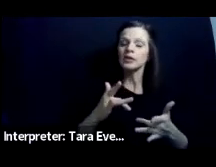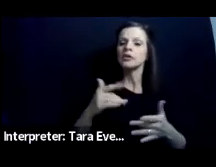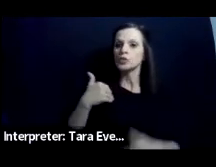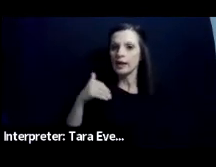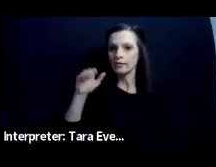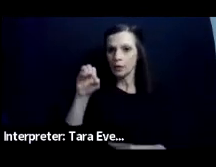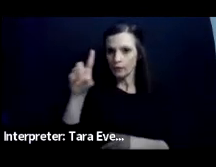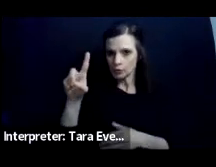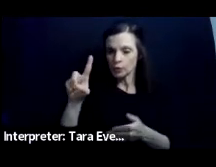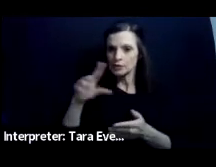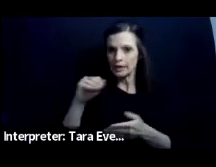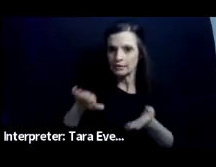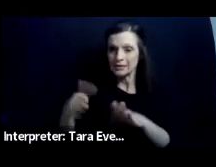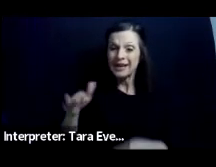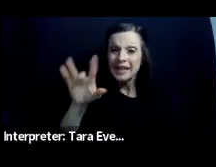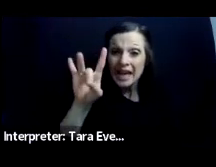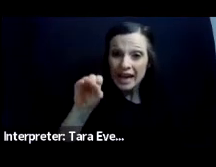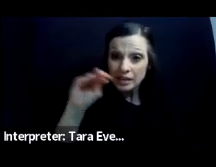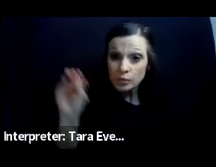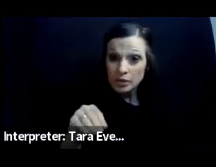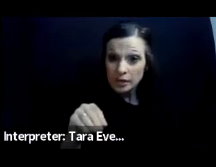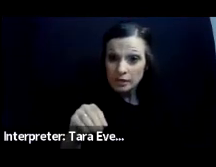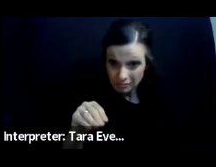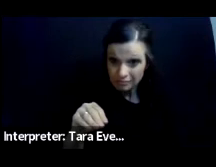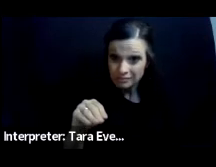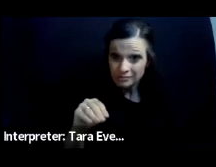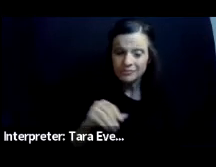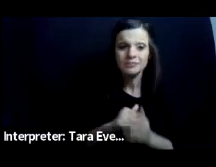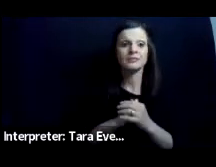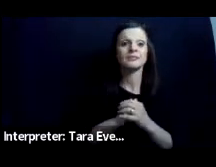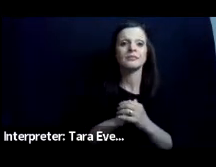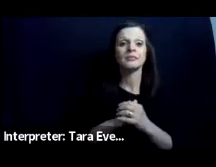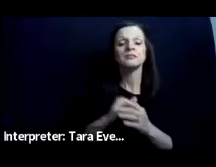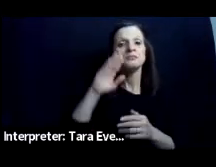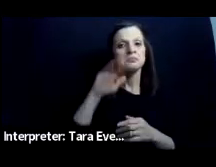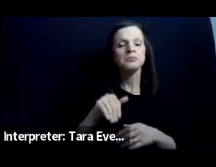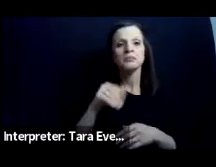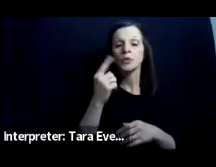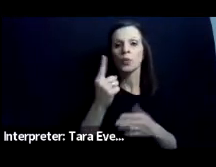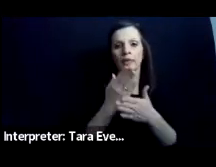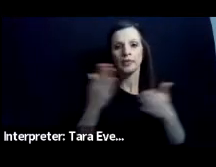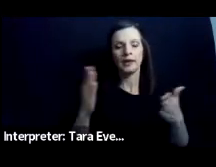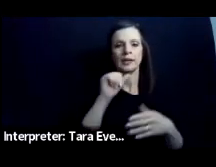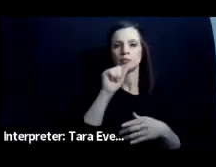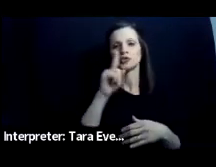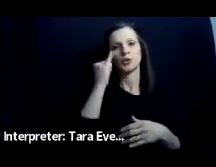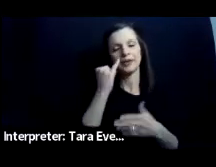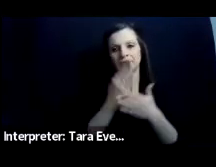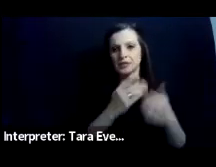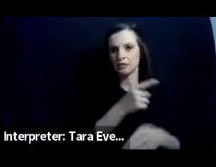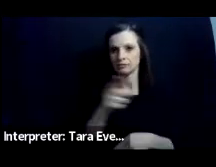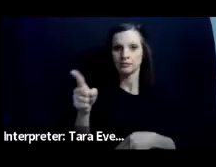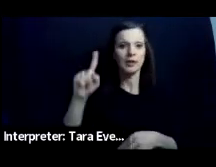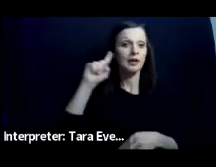80%, right? You know, one of the things, I don't know if some of you have ever heard